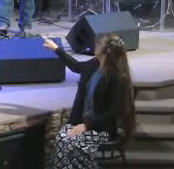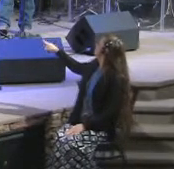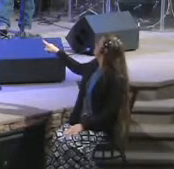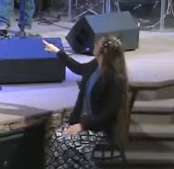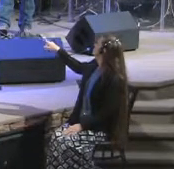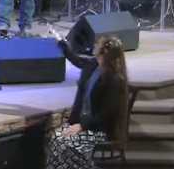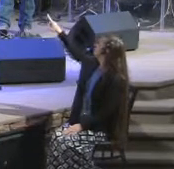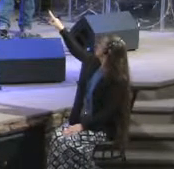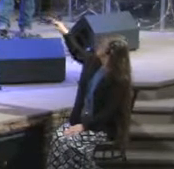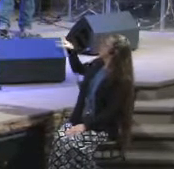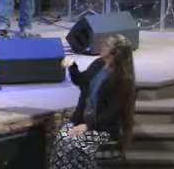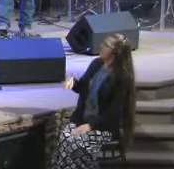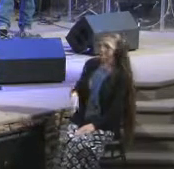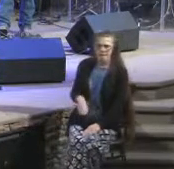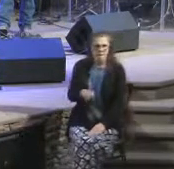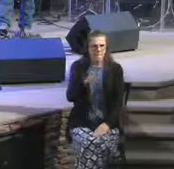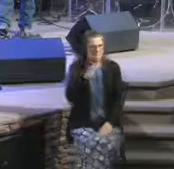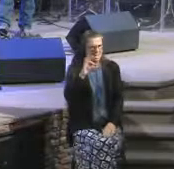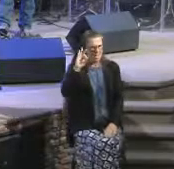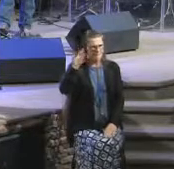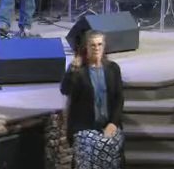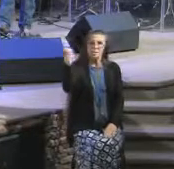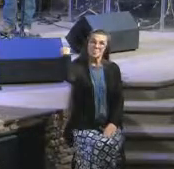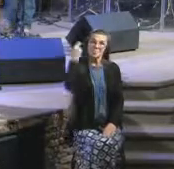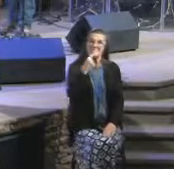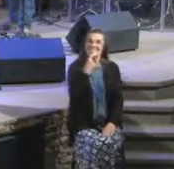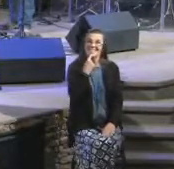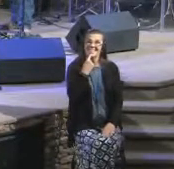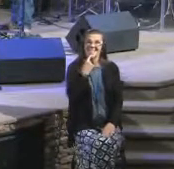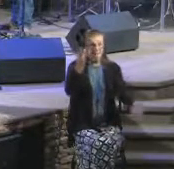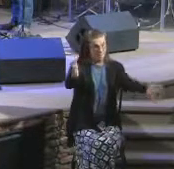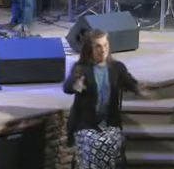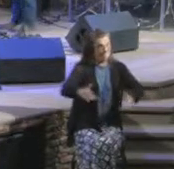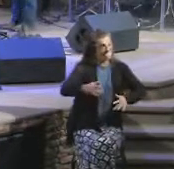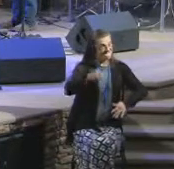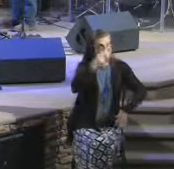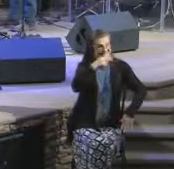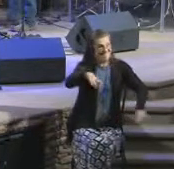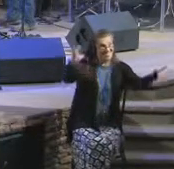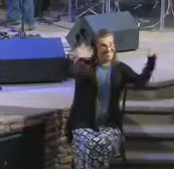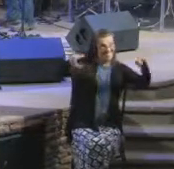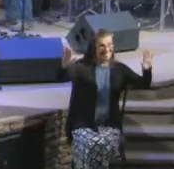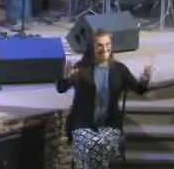Be a pastor, they said. It'll be fun, they said.